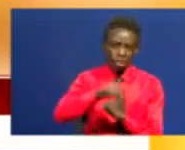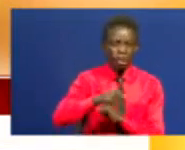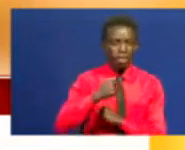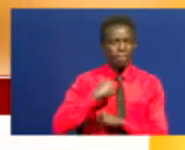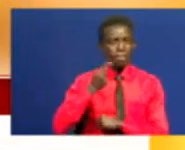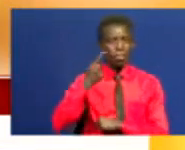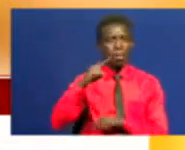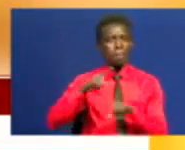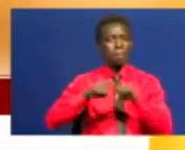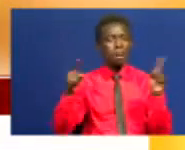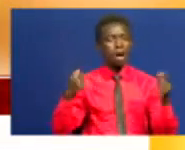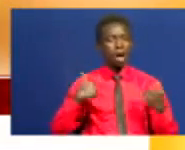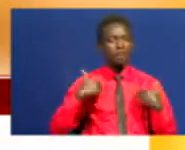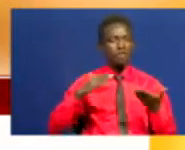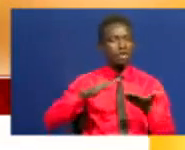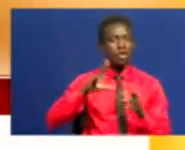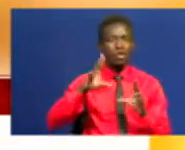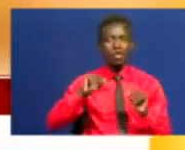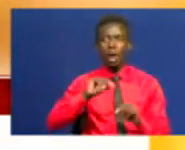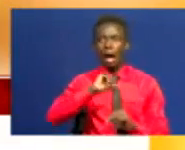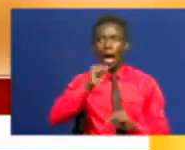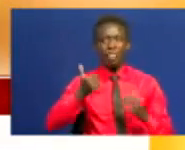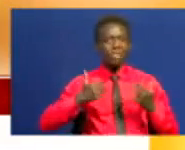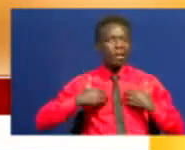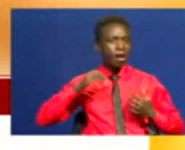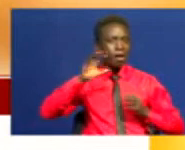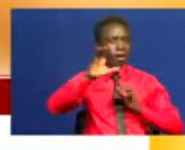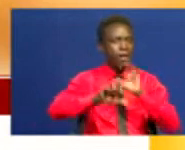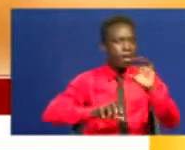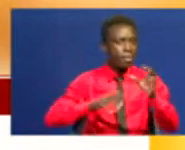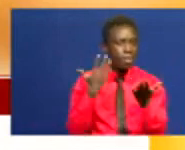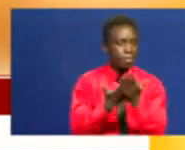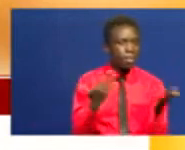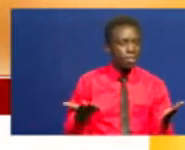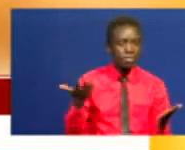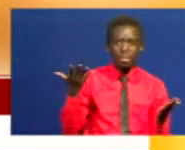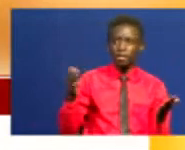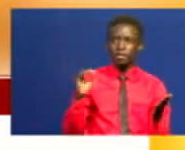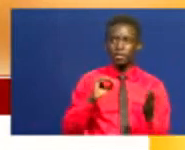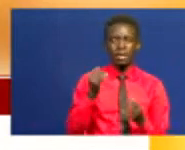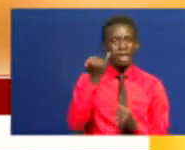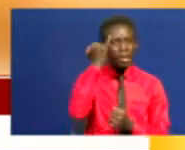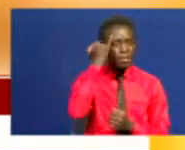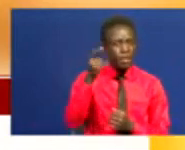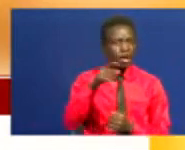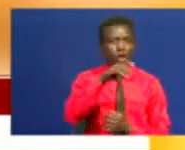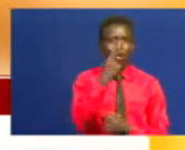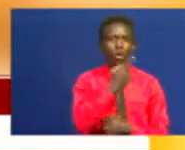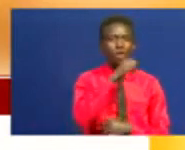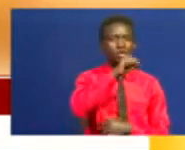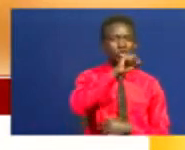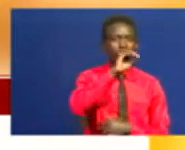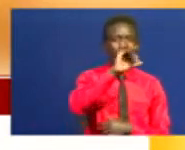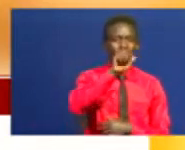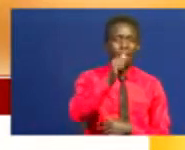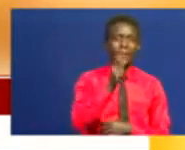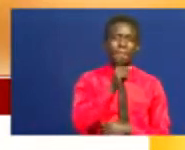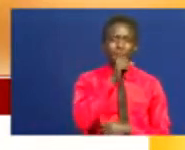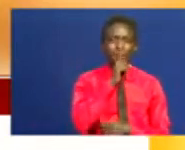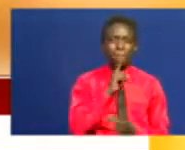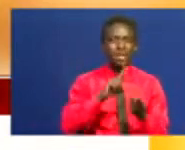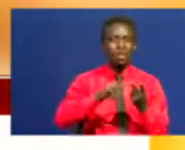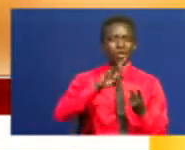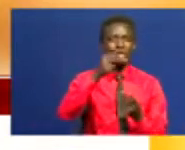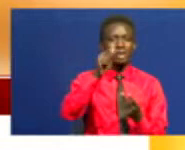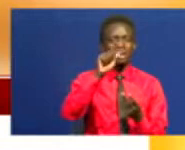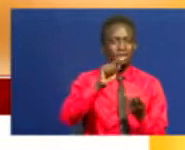However, there are no animal products here. It's a combination of soybeans, wheat, peanuts, tomatoes,